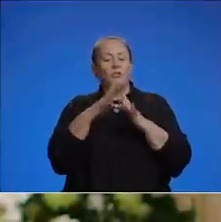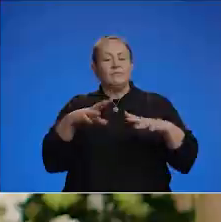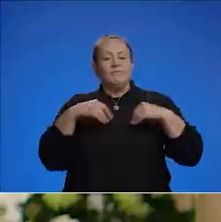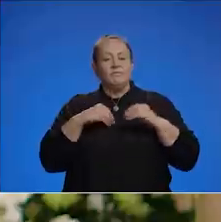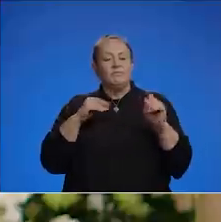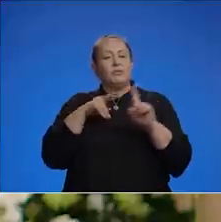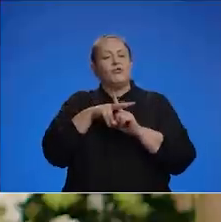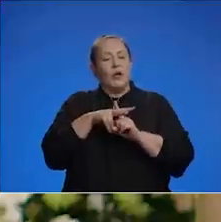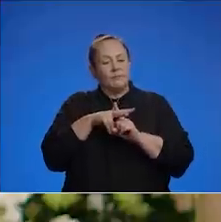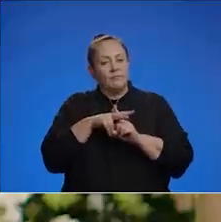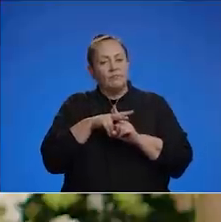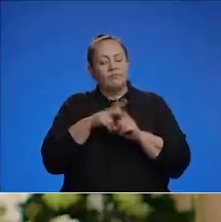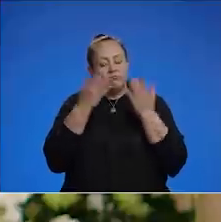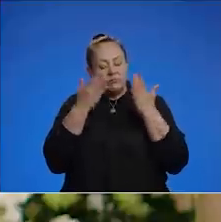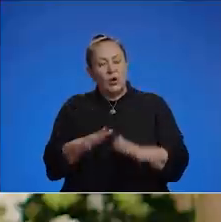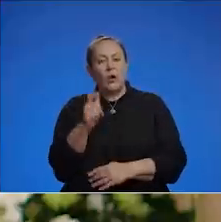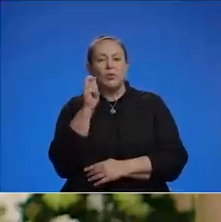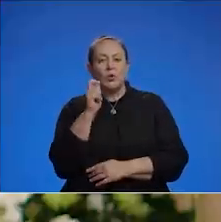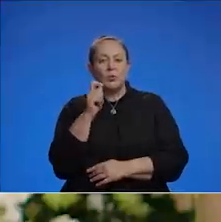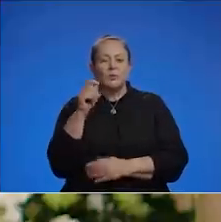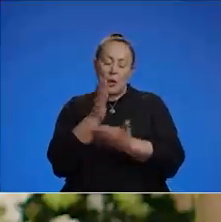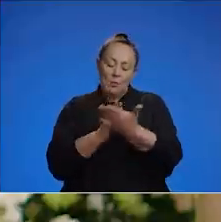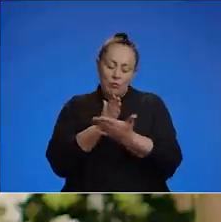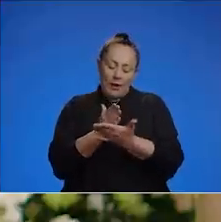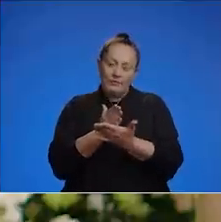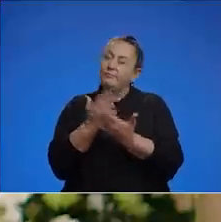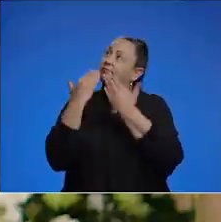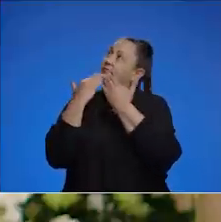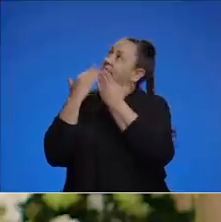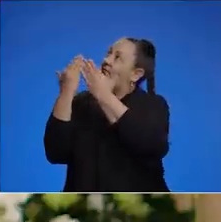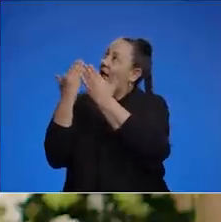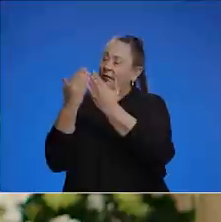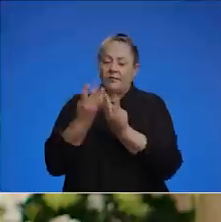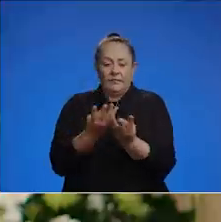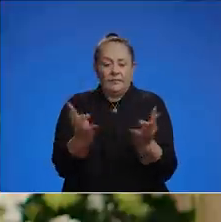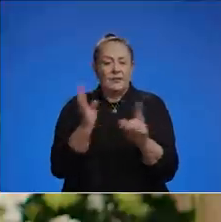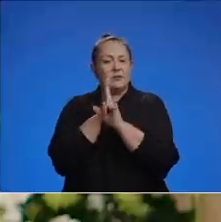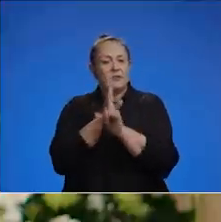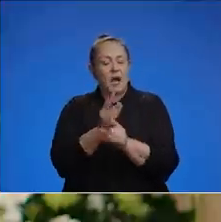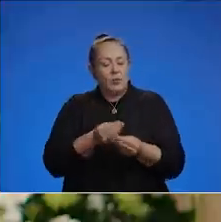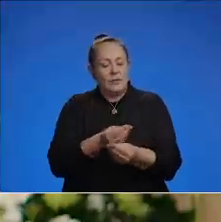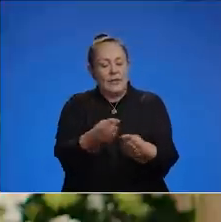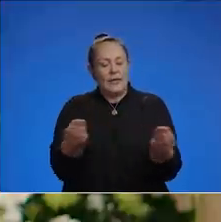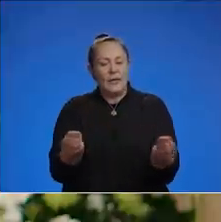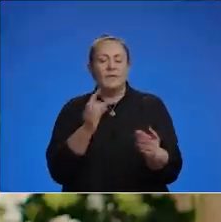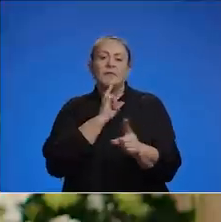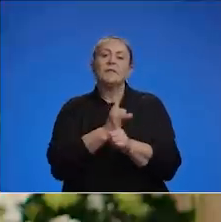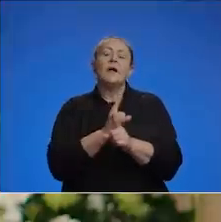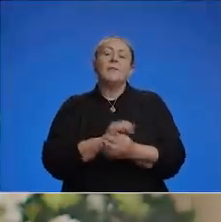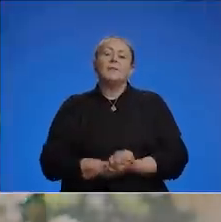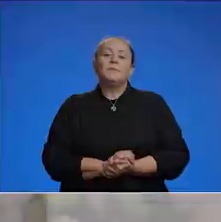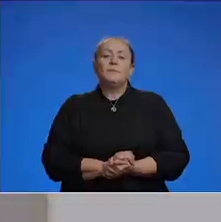entered willingly into his passion, he took bread, and giving thanks, broke it, and gave it to his disciples,